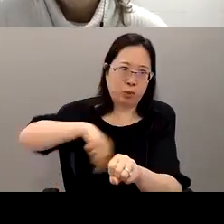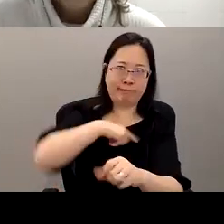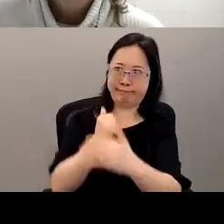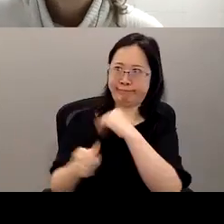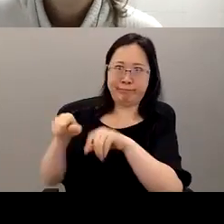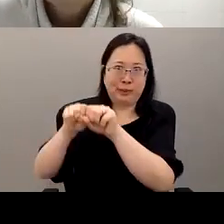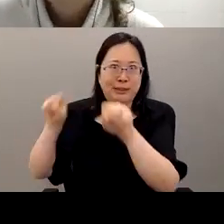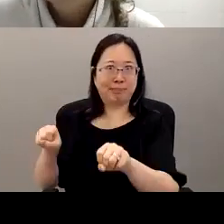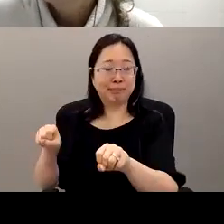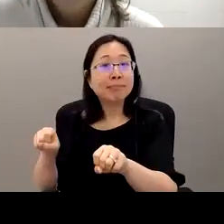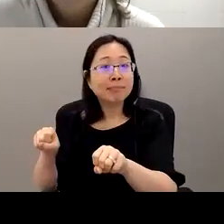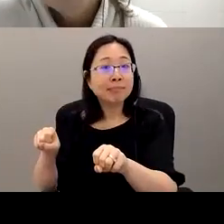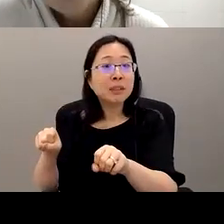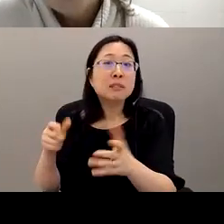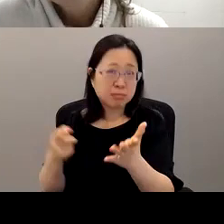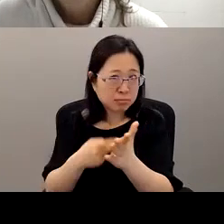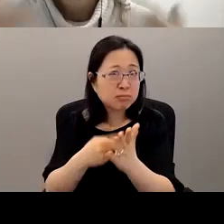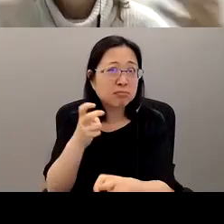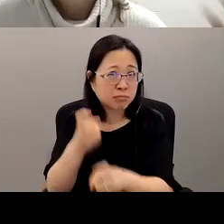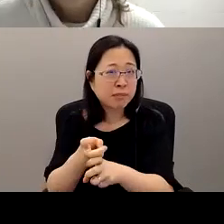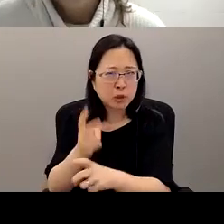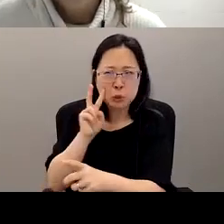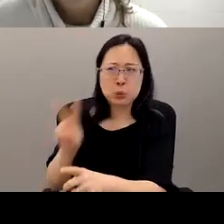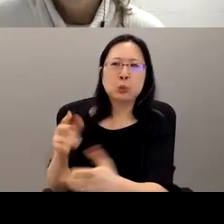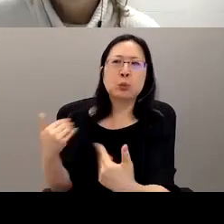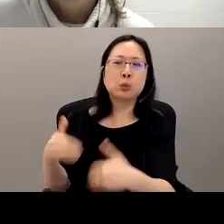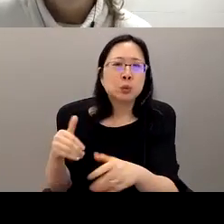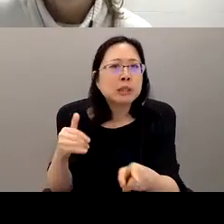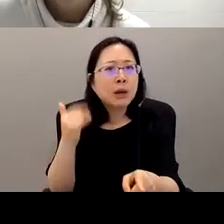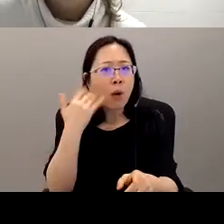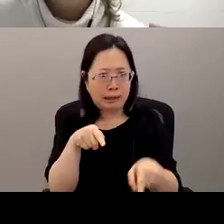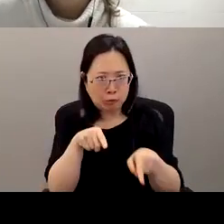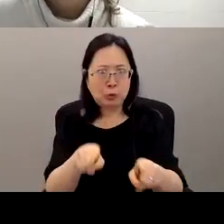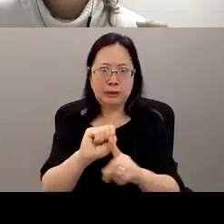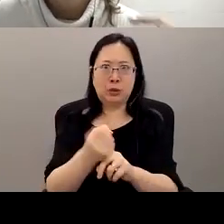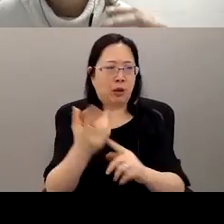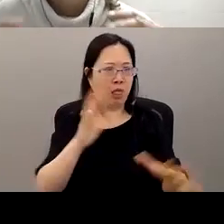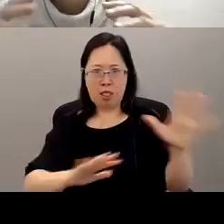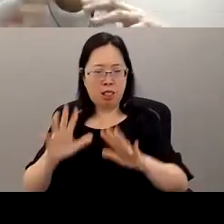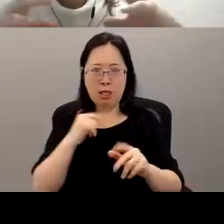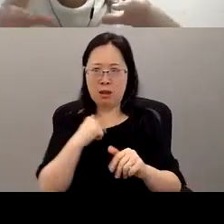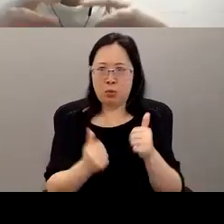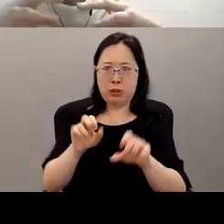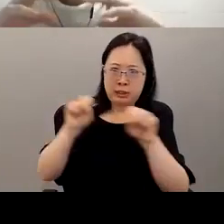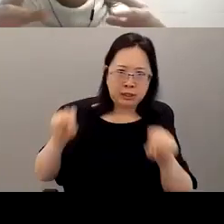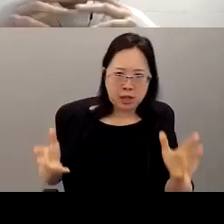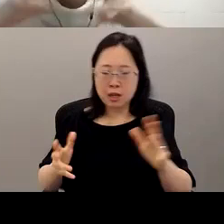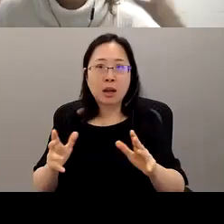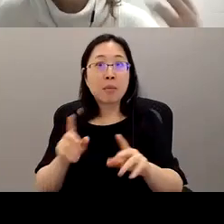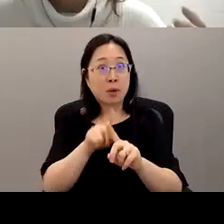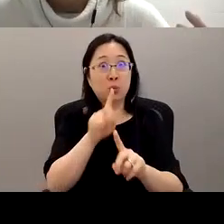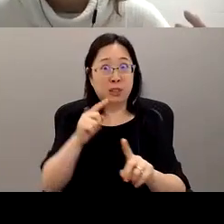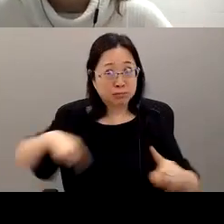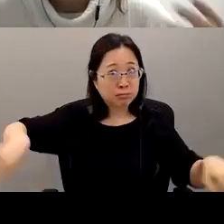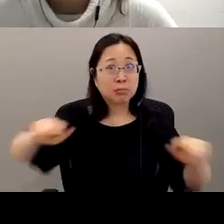So often that can be difficult to see when we're in the middle of things, but we want to acknowledge that we exist within